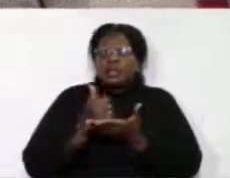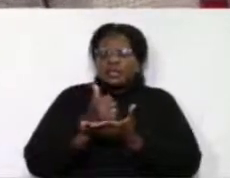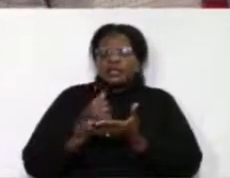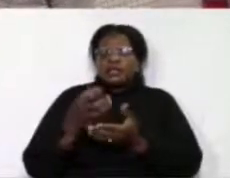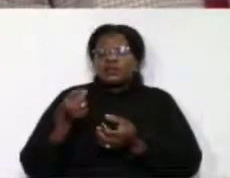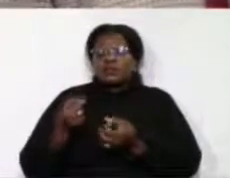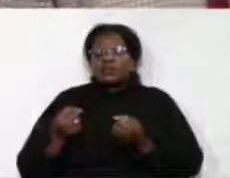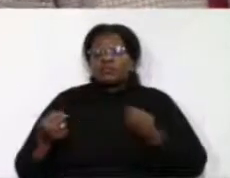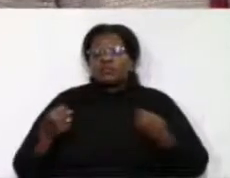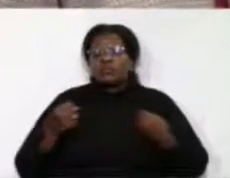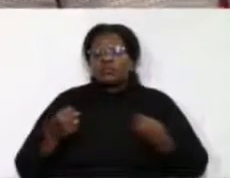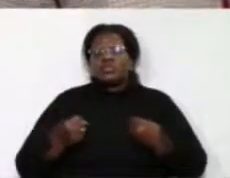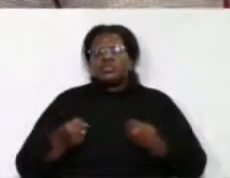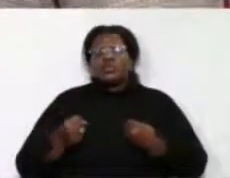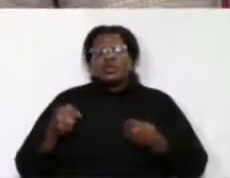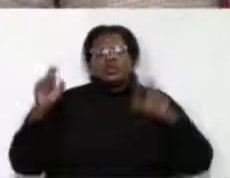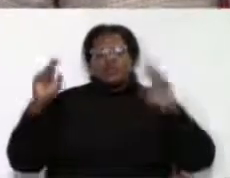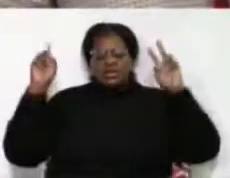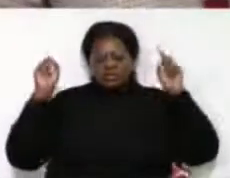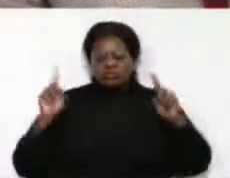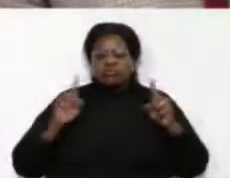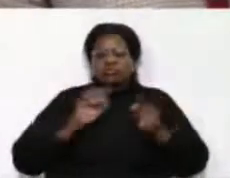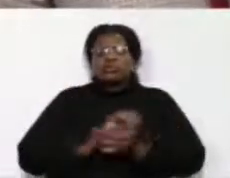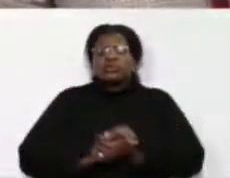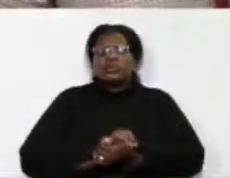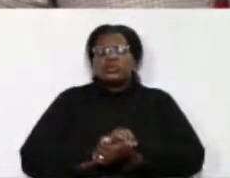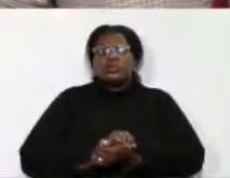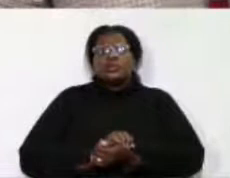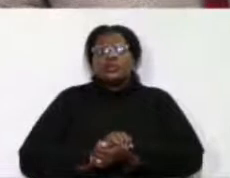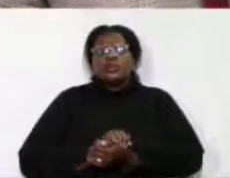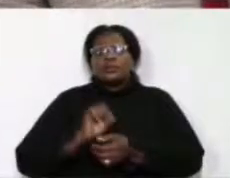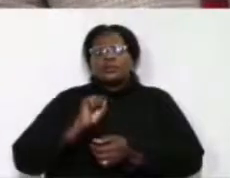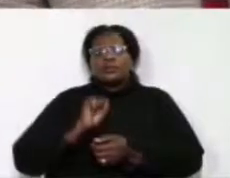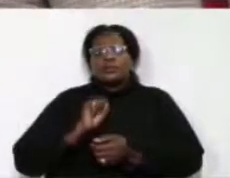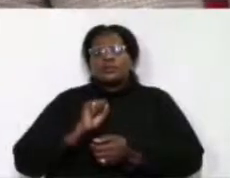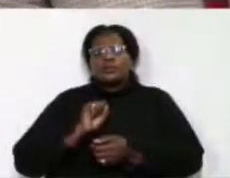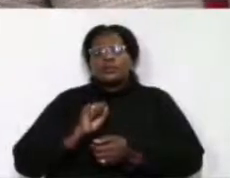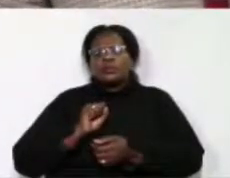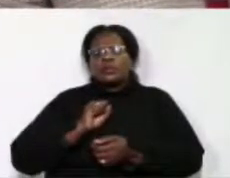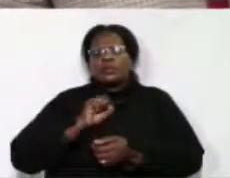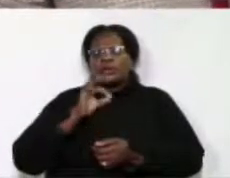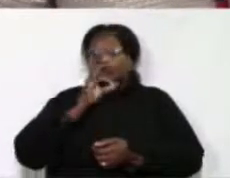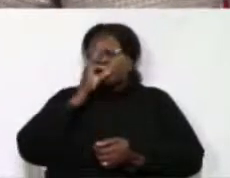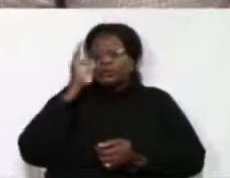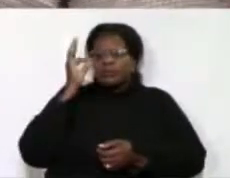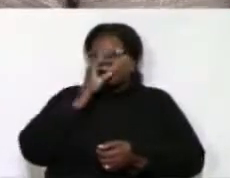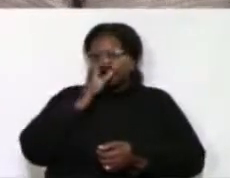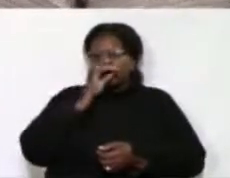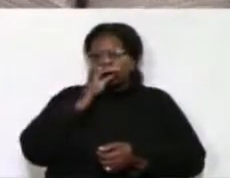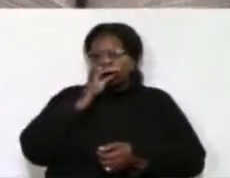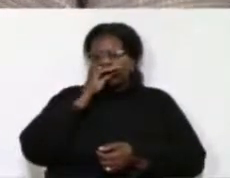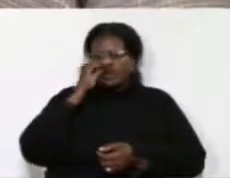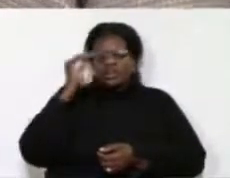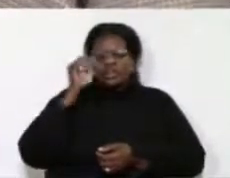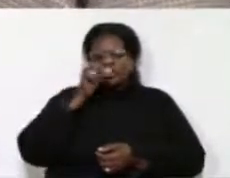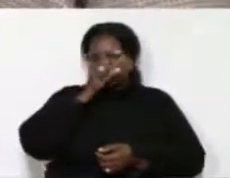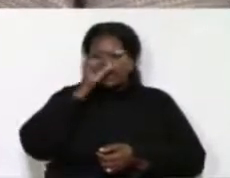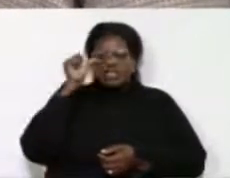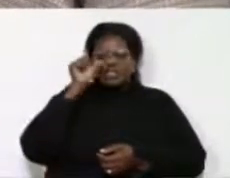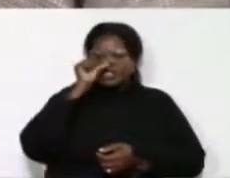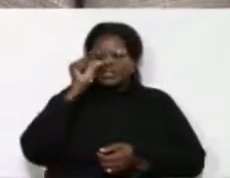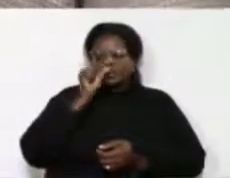energy electricity and gas maybe, you've got your Wi-Fi, you've got all the municipality, you've got vehicles with servicing